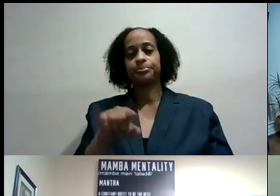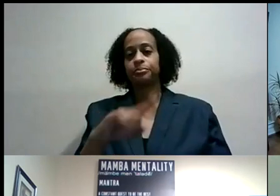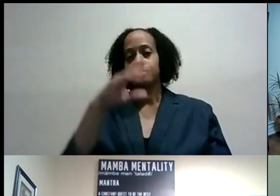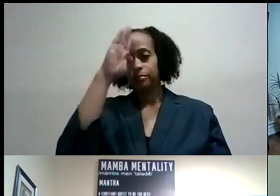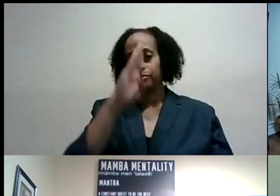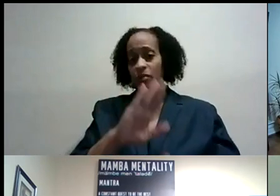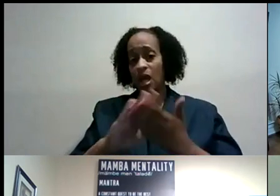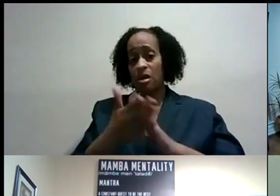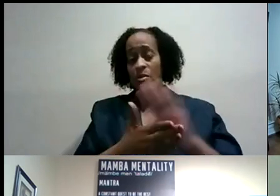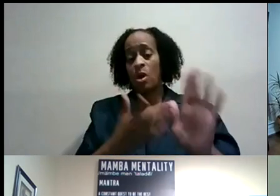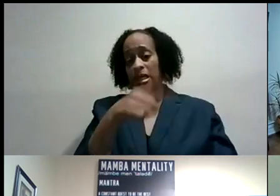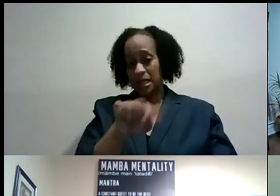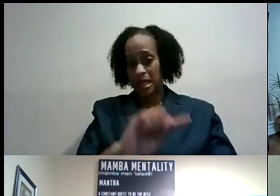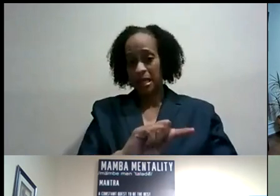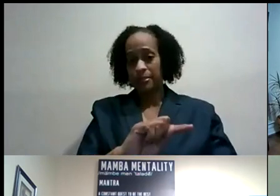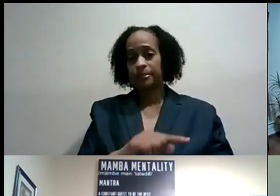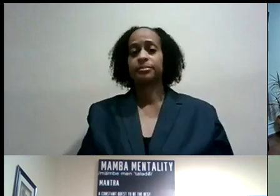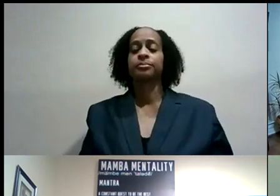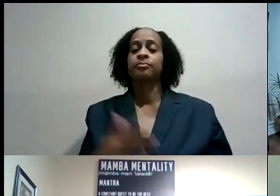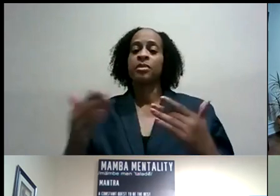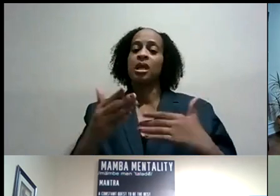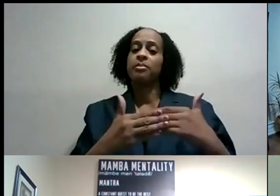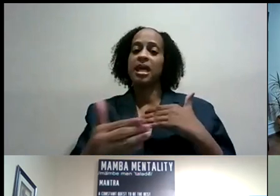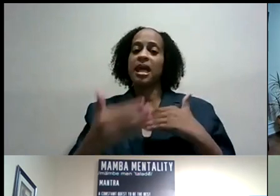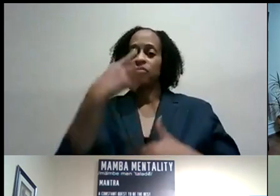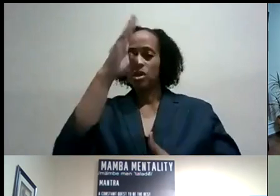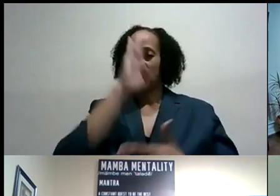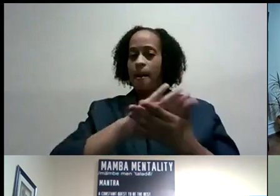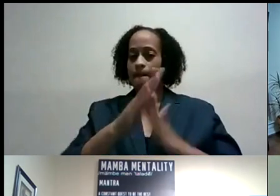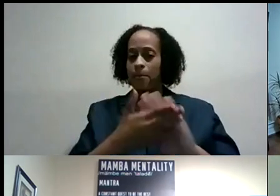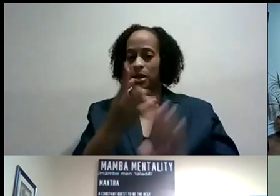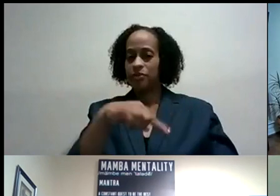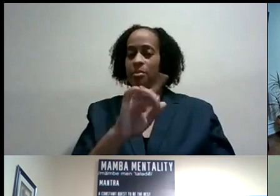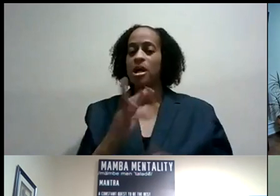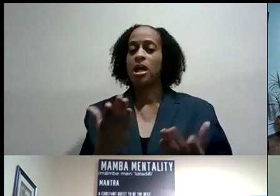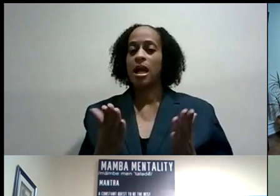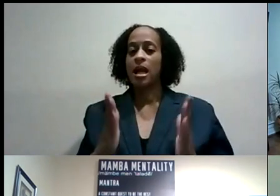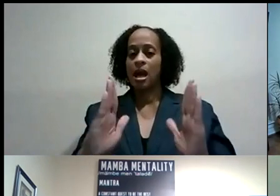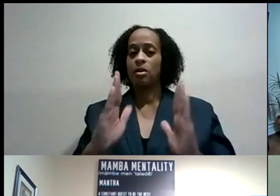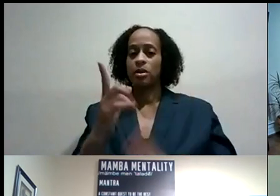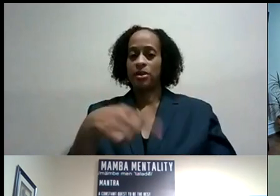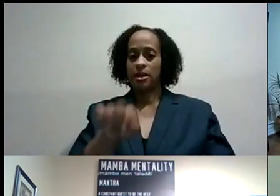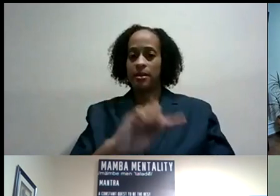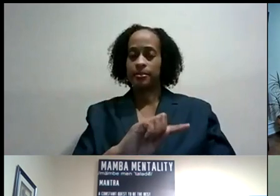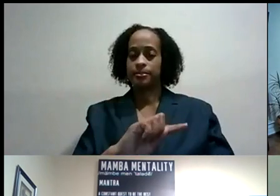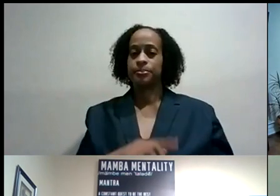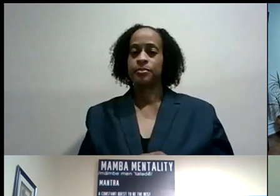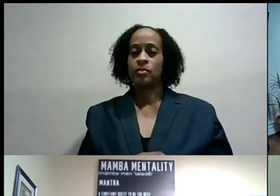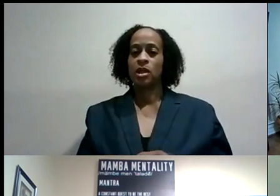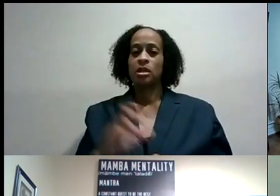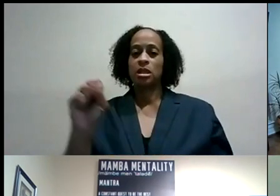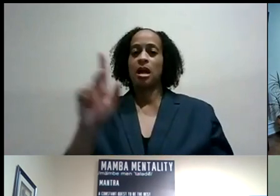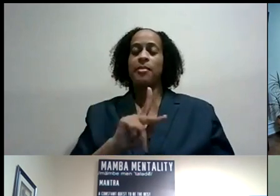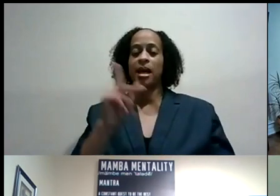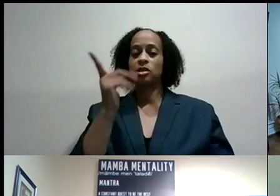them. And maybe after God pardoned them and allowed them to come back to